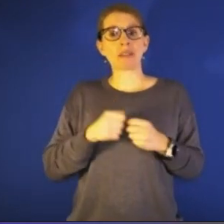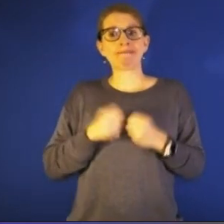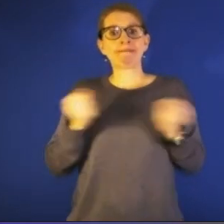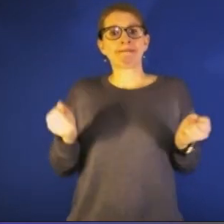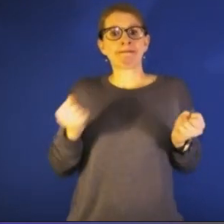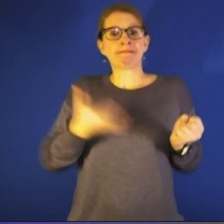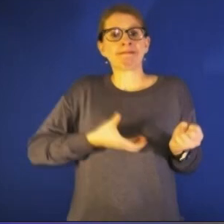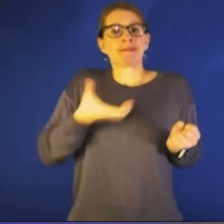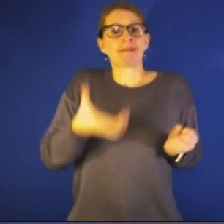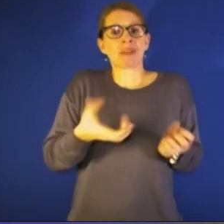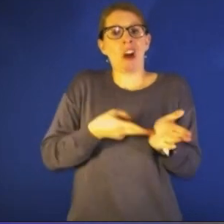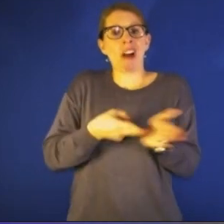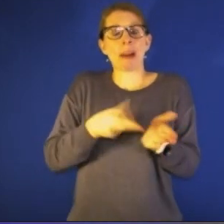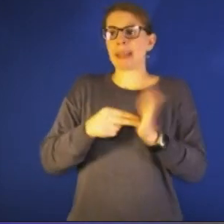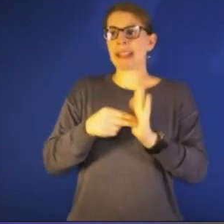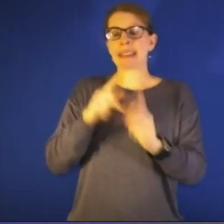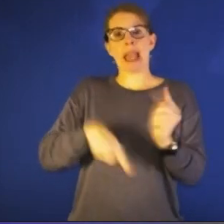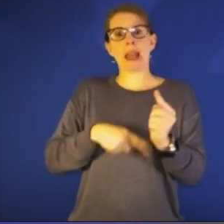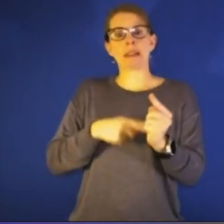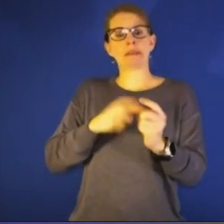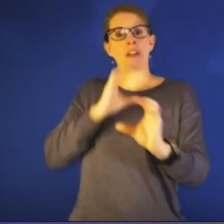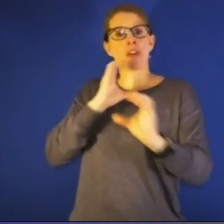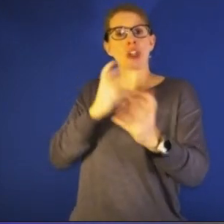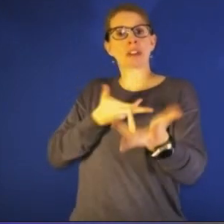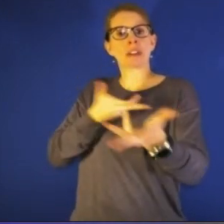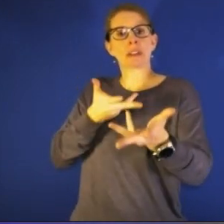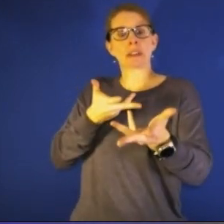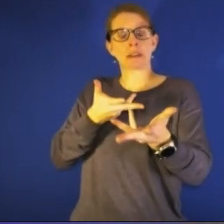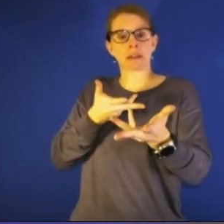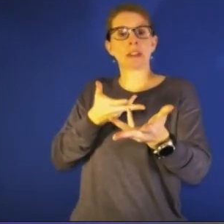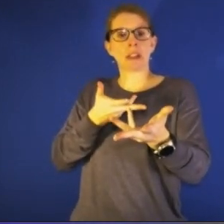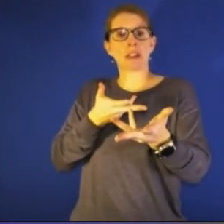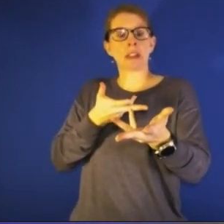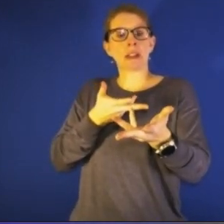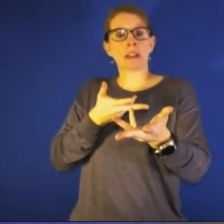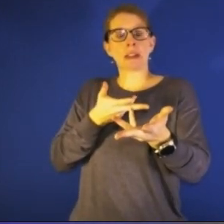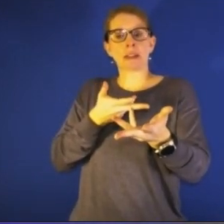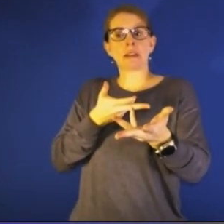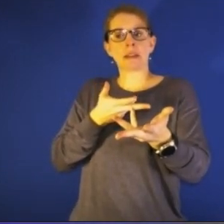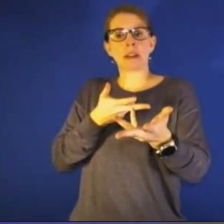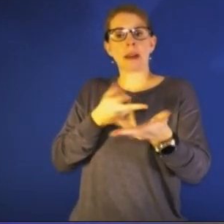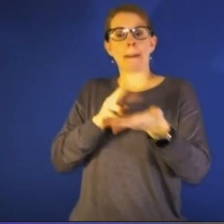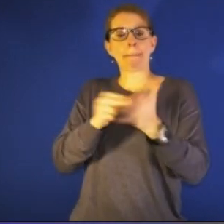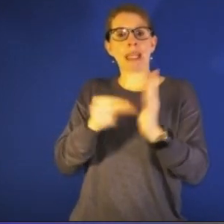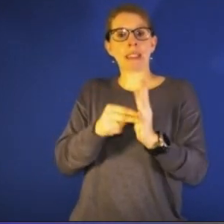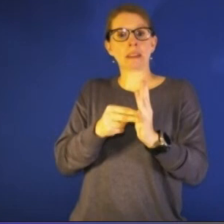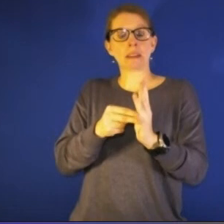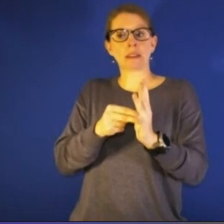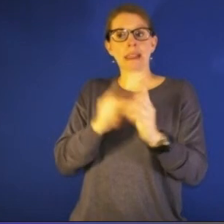we can't have a conversation that allows us to take on the enemy within,